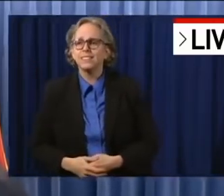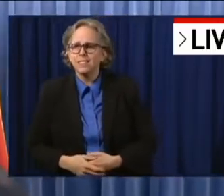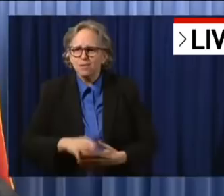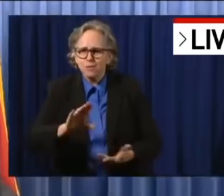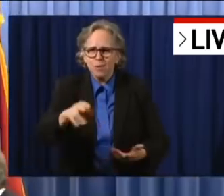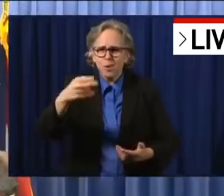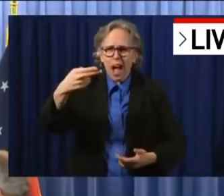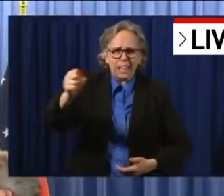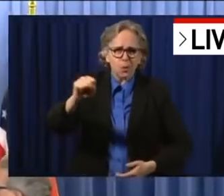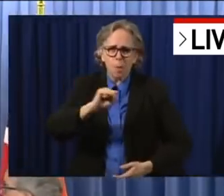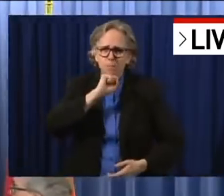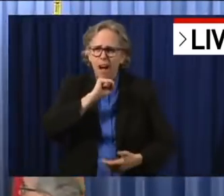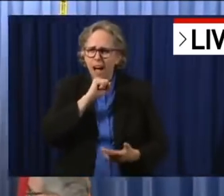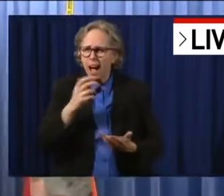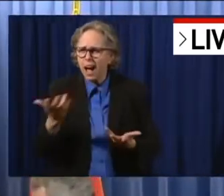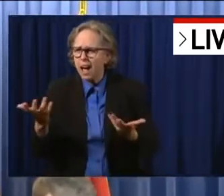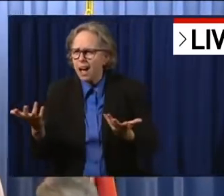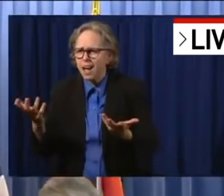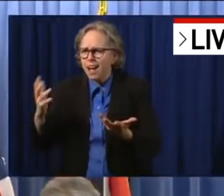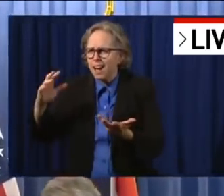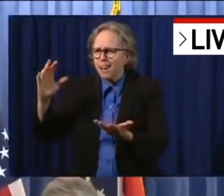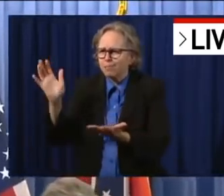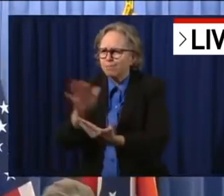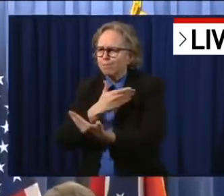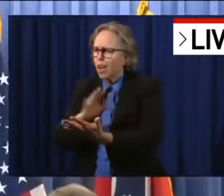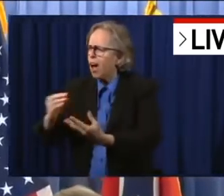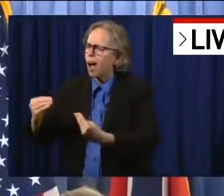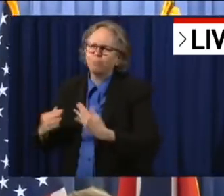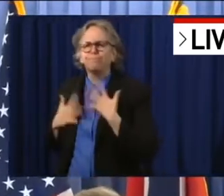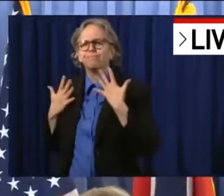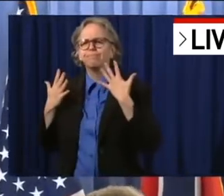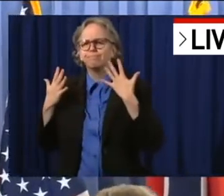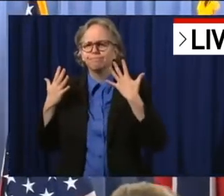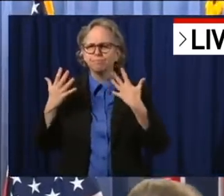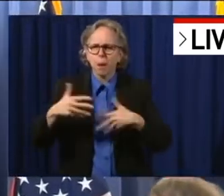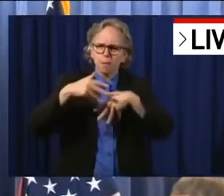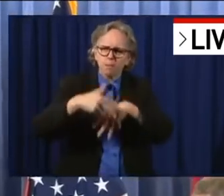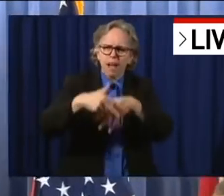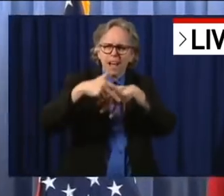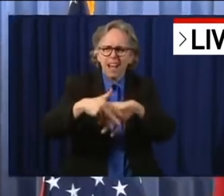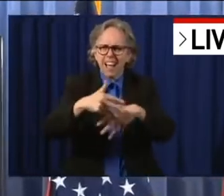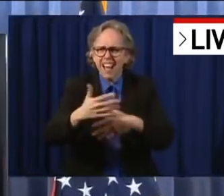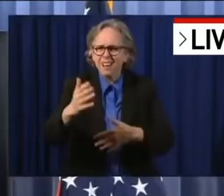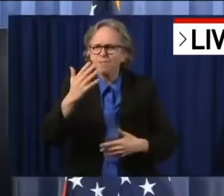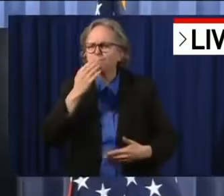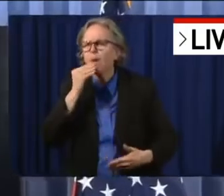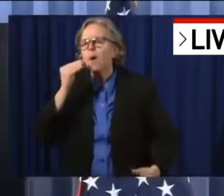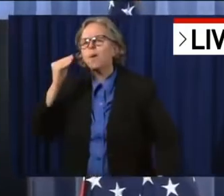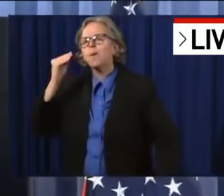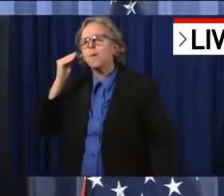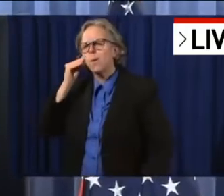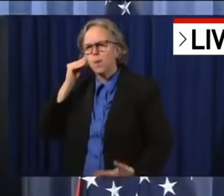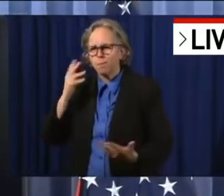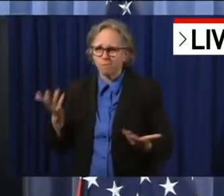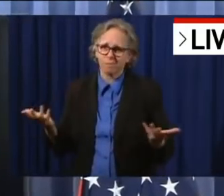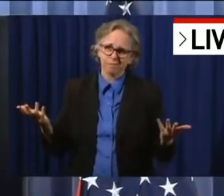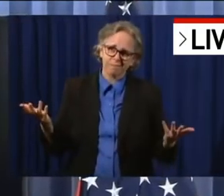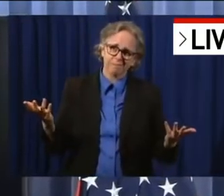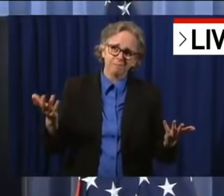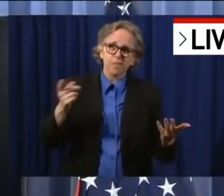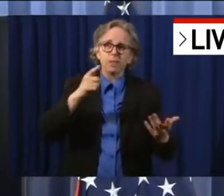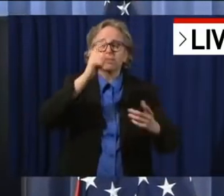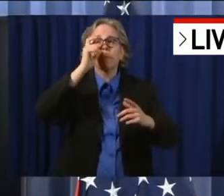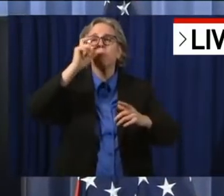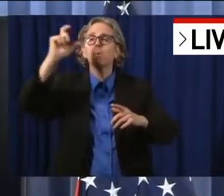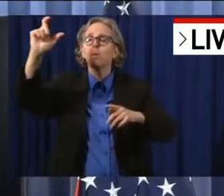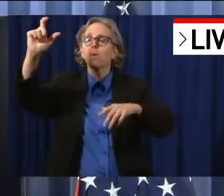school prom, it's a Springsteen song, it's a welcome home parade. It's a man on the moon